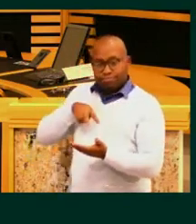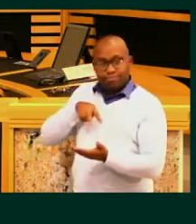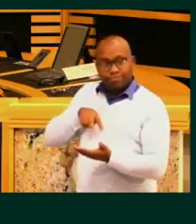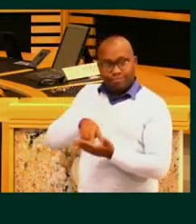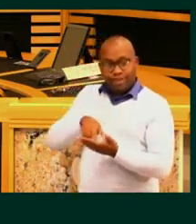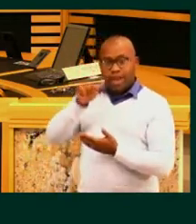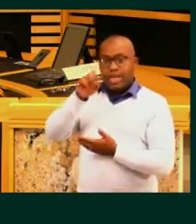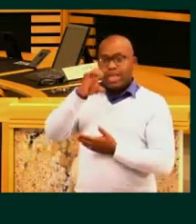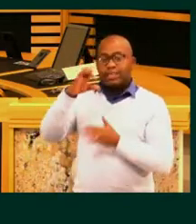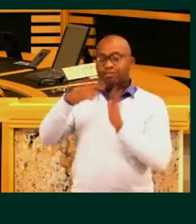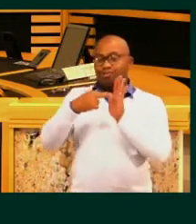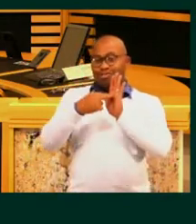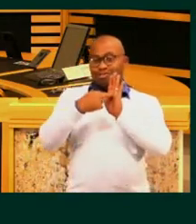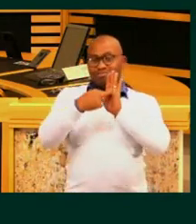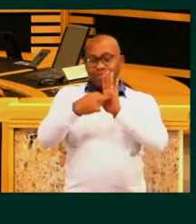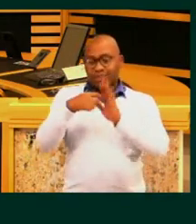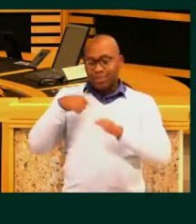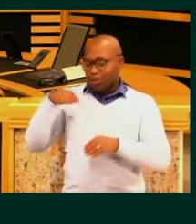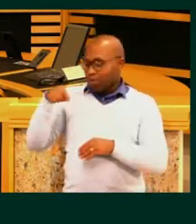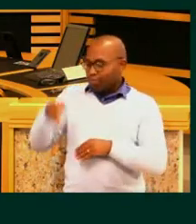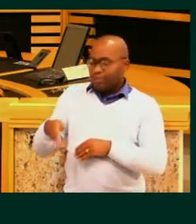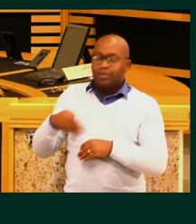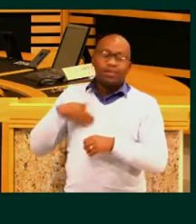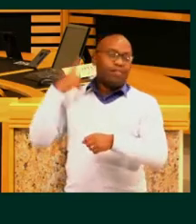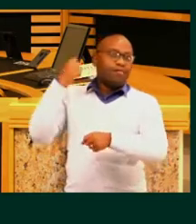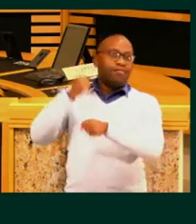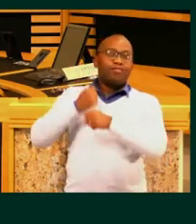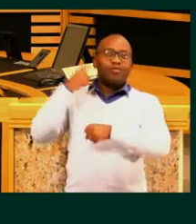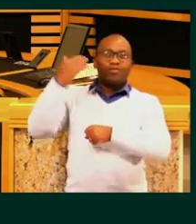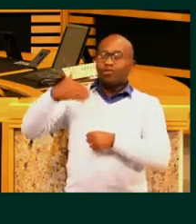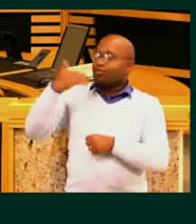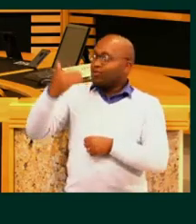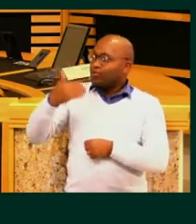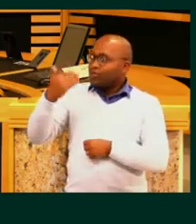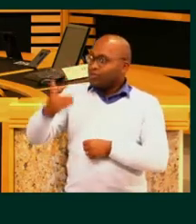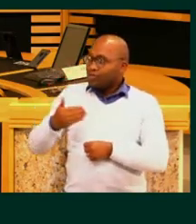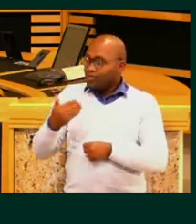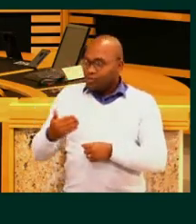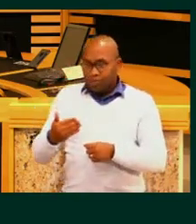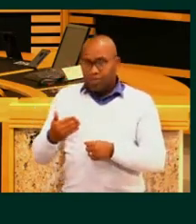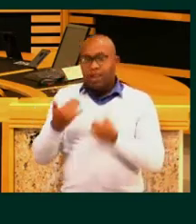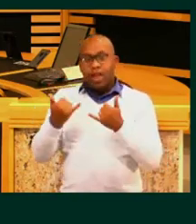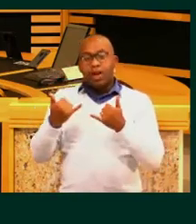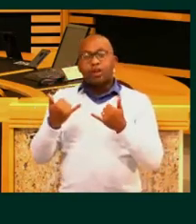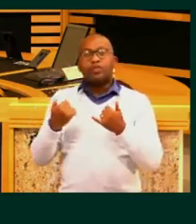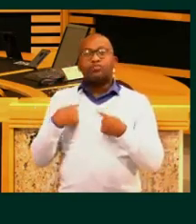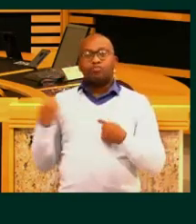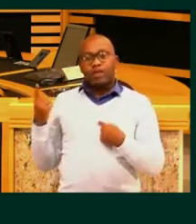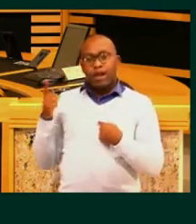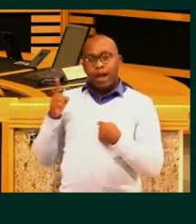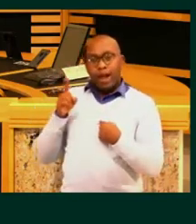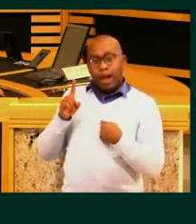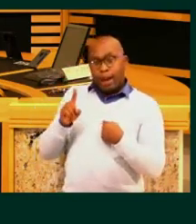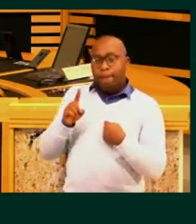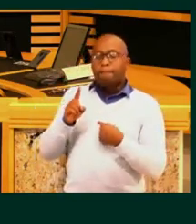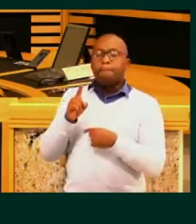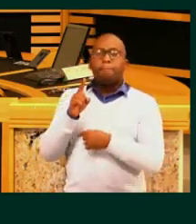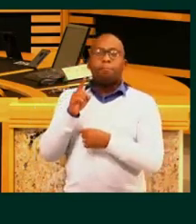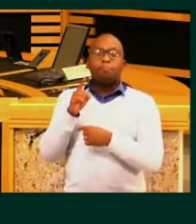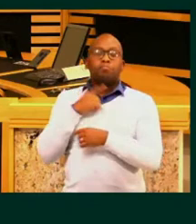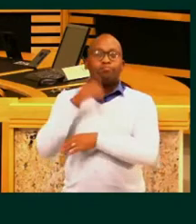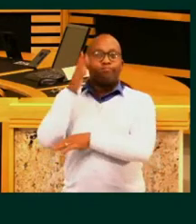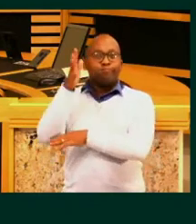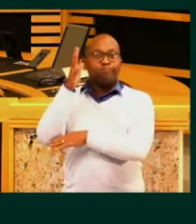of time today what I am presenting as a debate on gender based against viol I